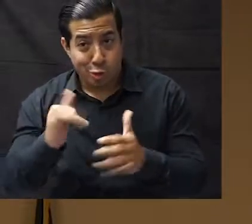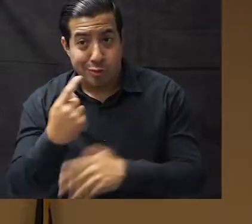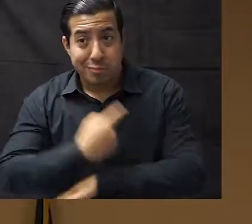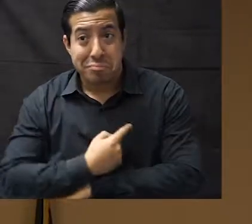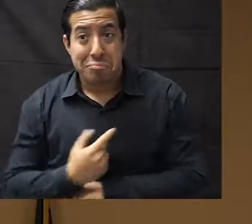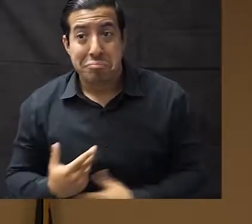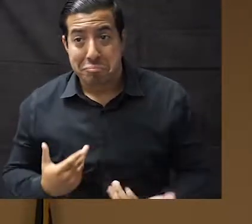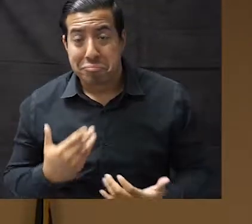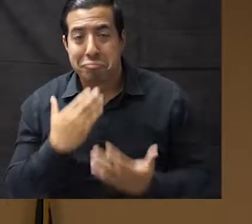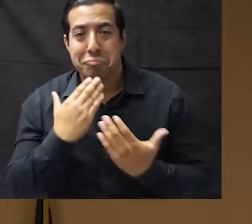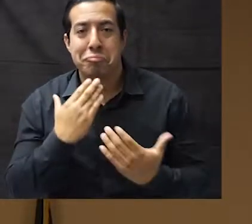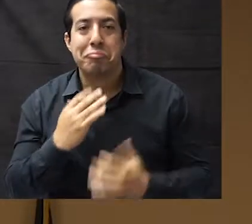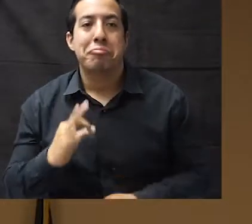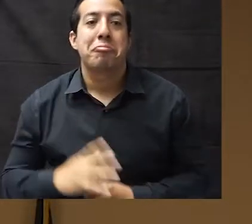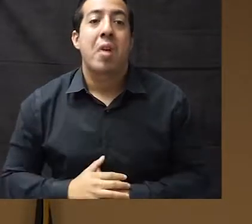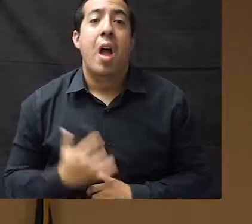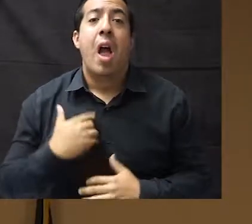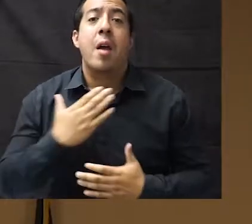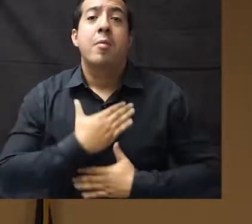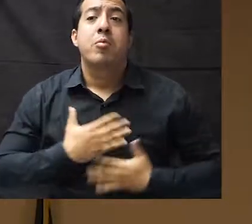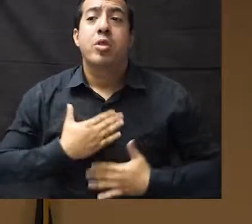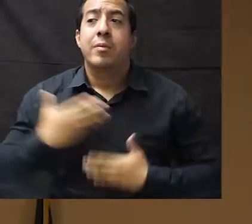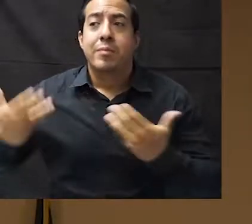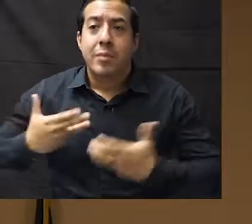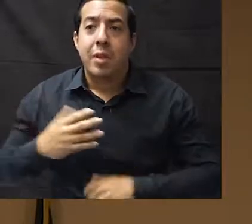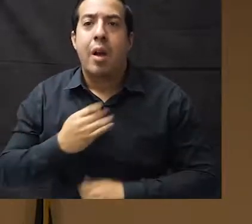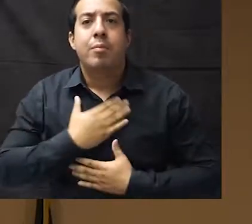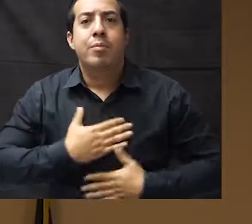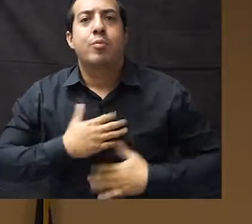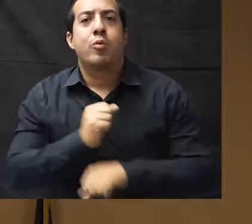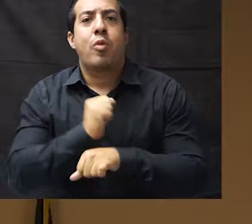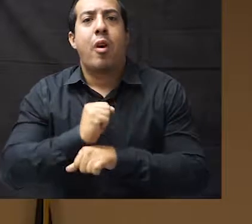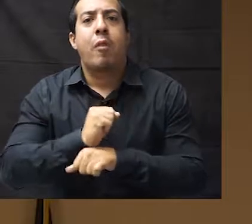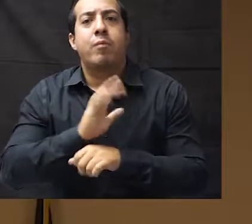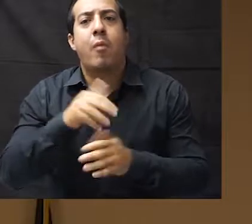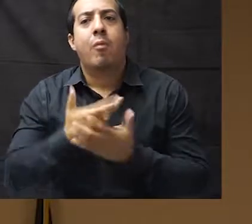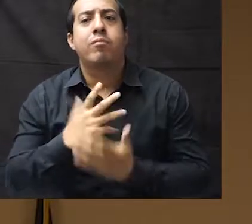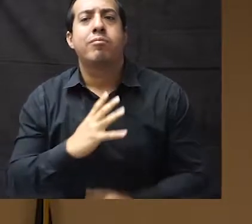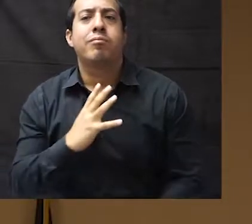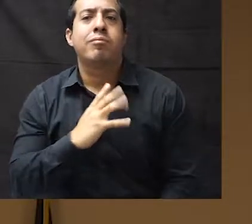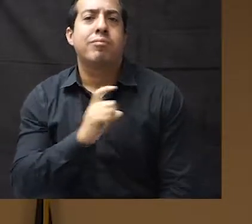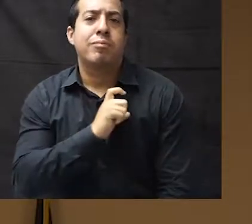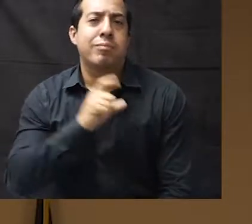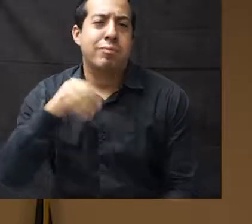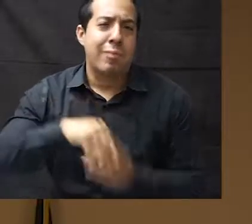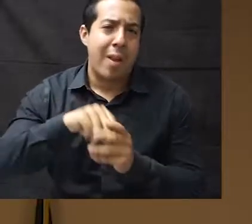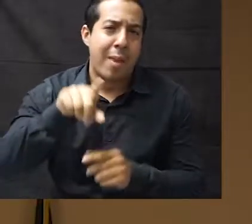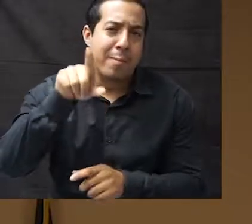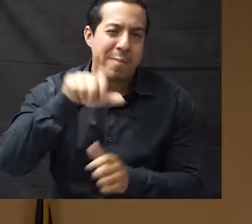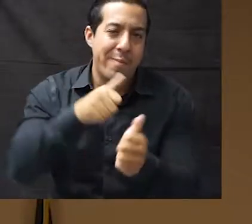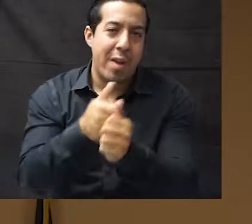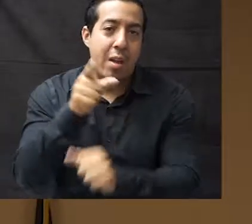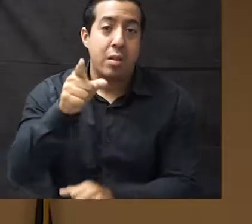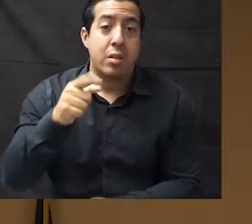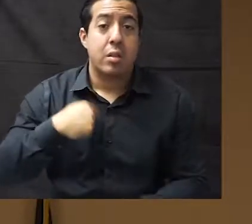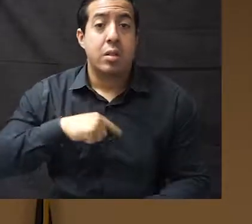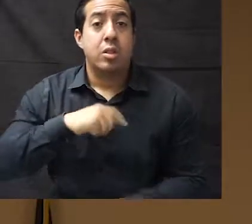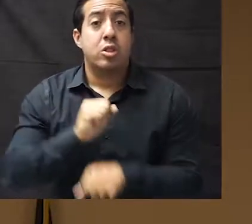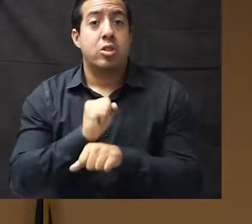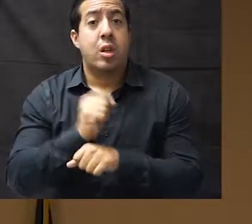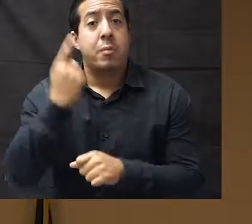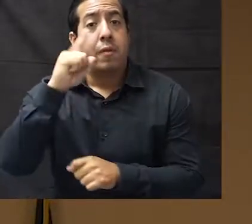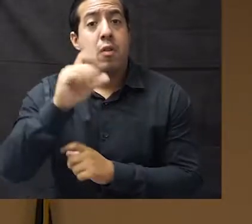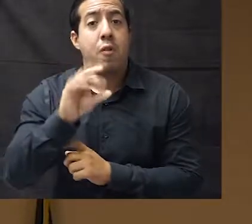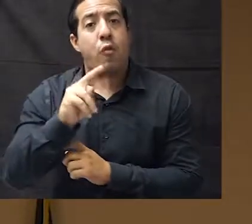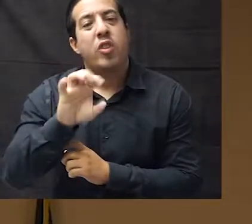Thank you. How's everybody doing tonight? Good. I appreciate the introduction. I appreciate working with all our fine officers back here. Our job